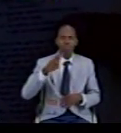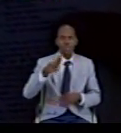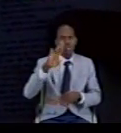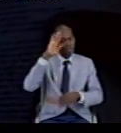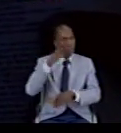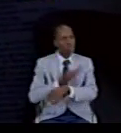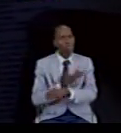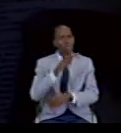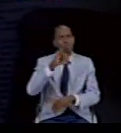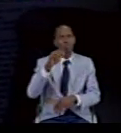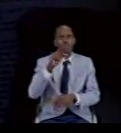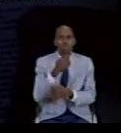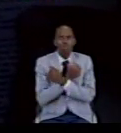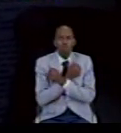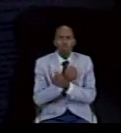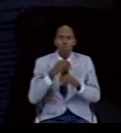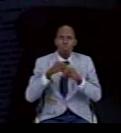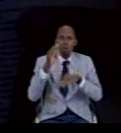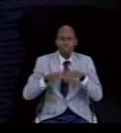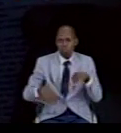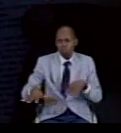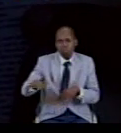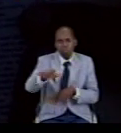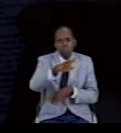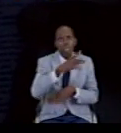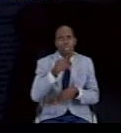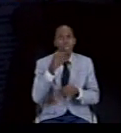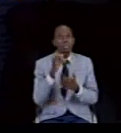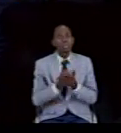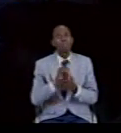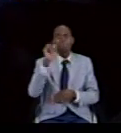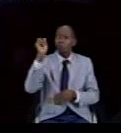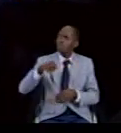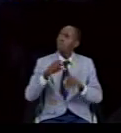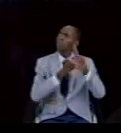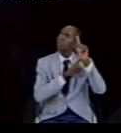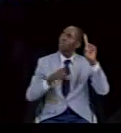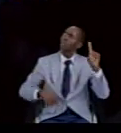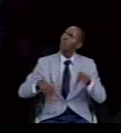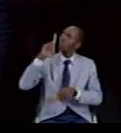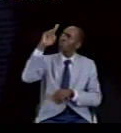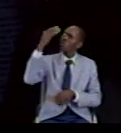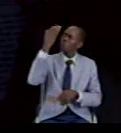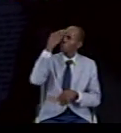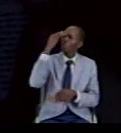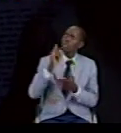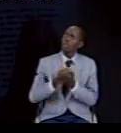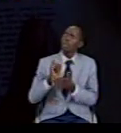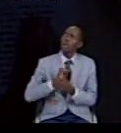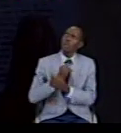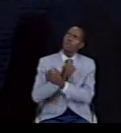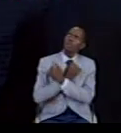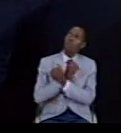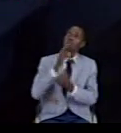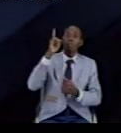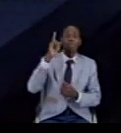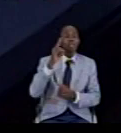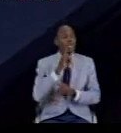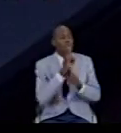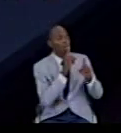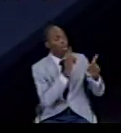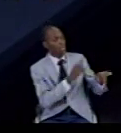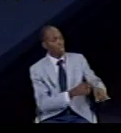me more than these? He says unto him, Yes, Lord, thou knowest that I love thee. He says unto